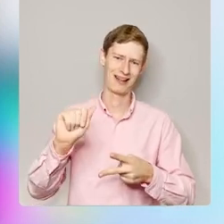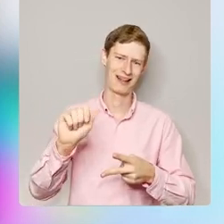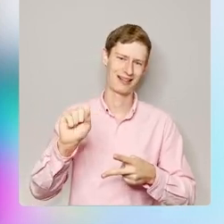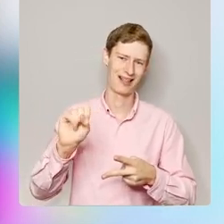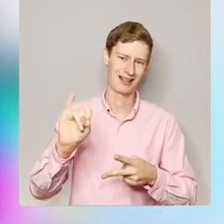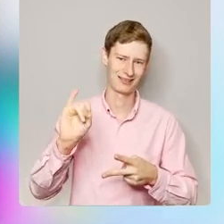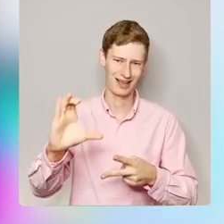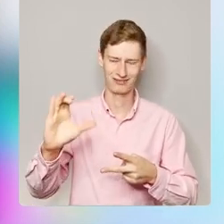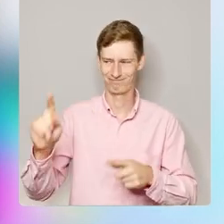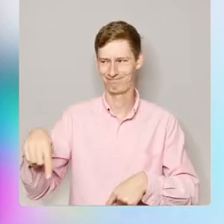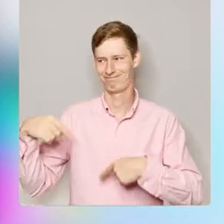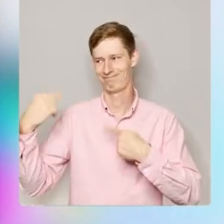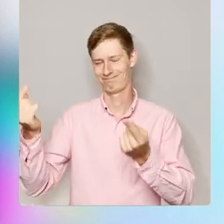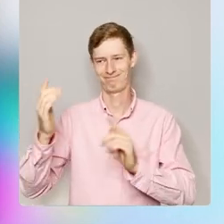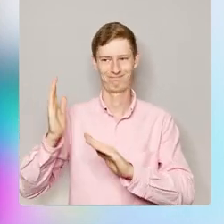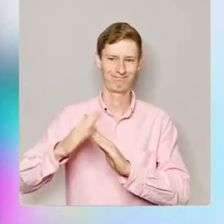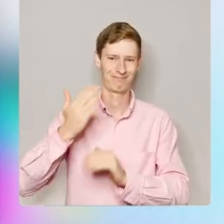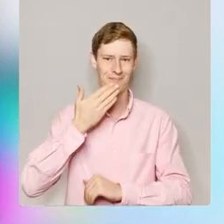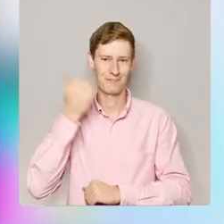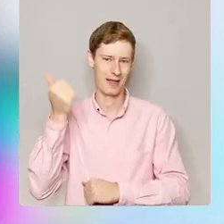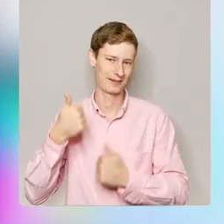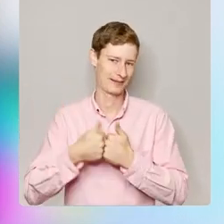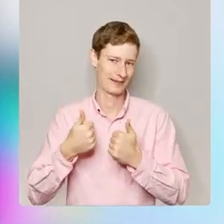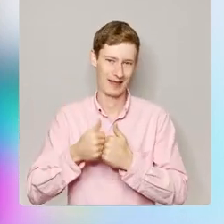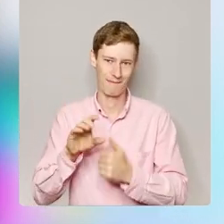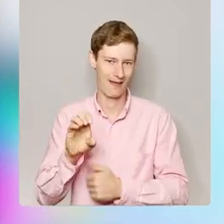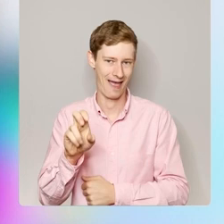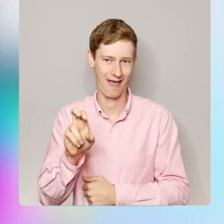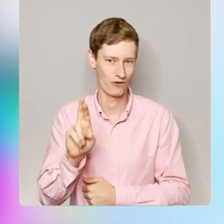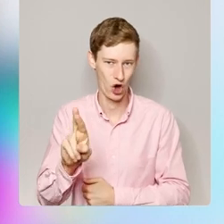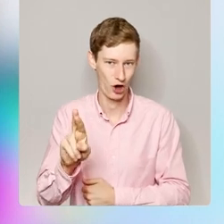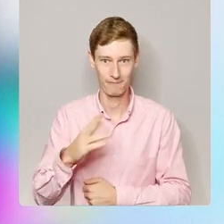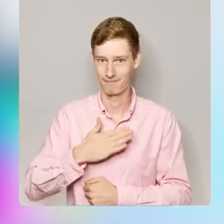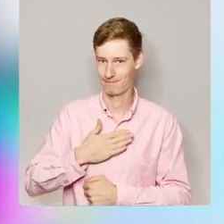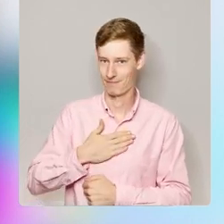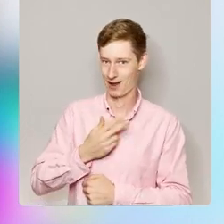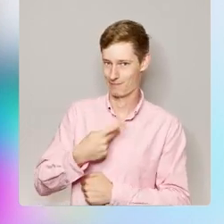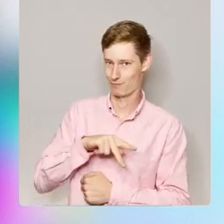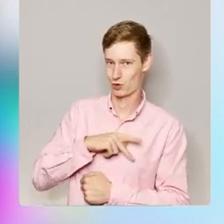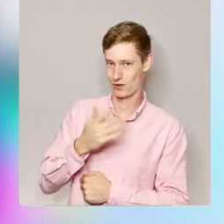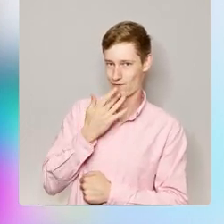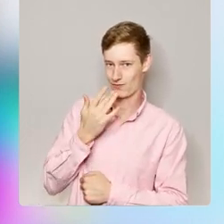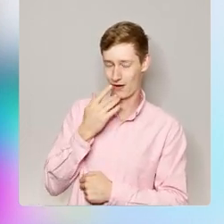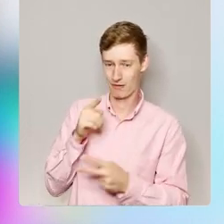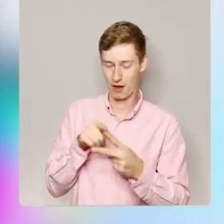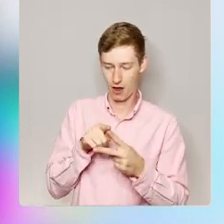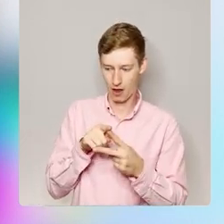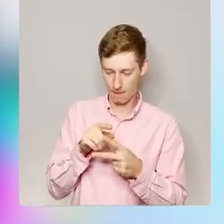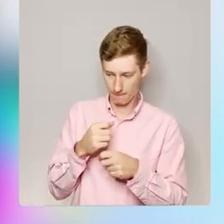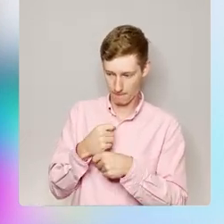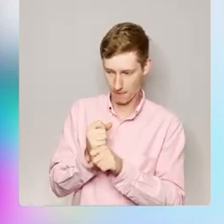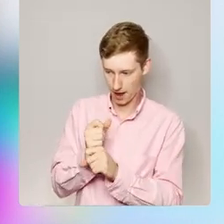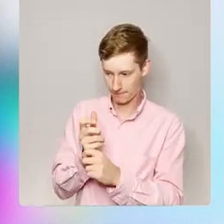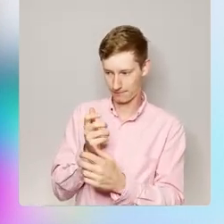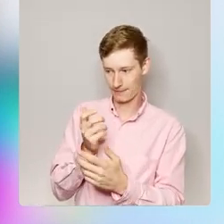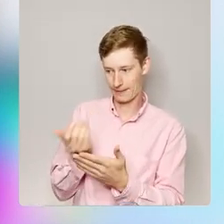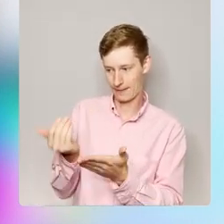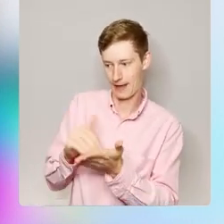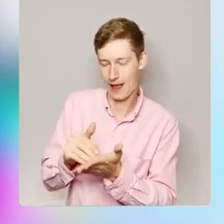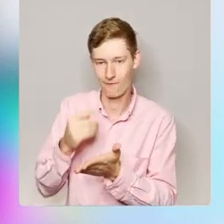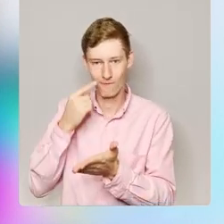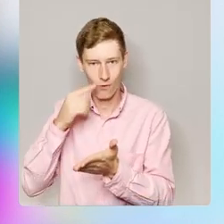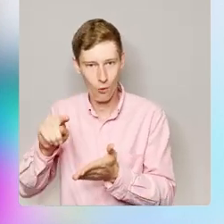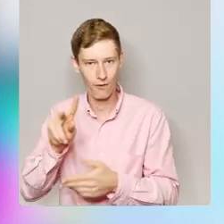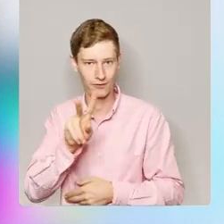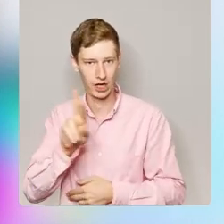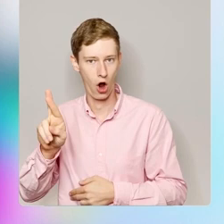classic. It's one of the best games ever made. It's one of my personal favorites. It was completely rebuilt from VR. And the